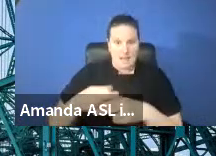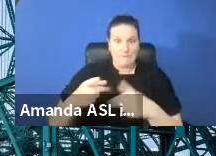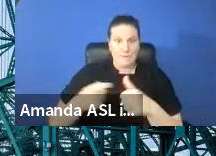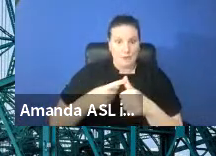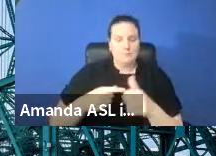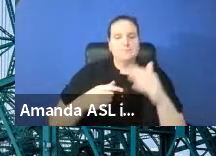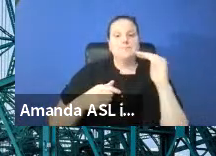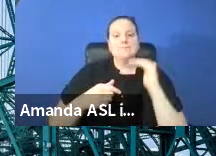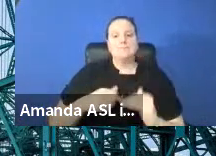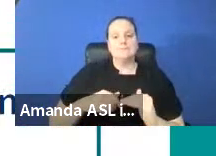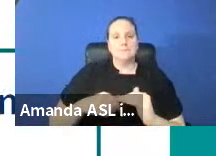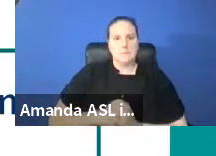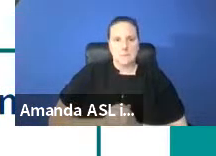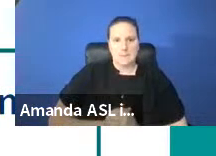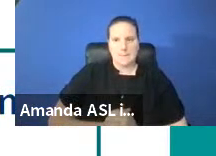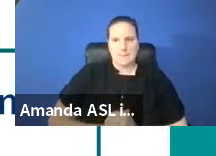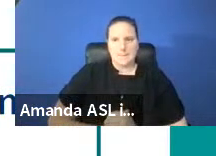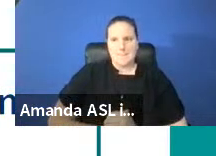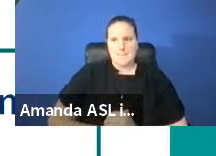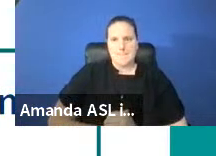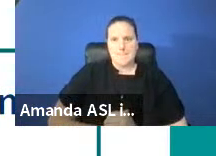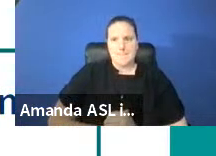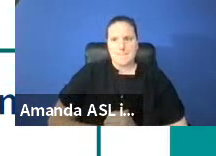Okay, next slide.